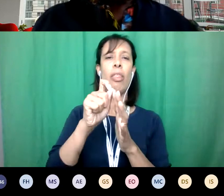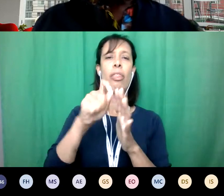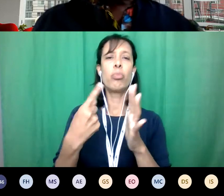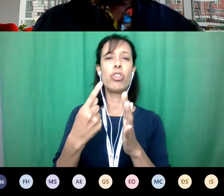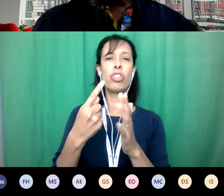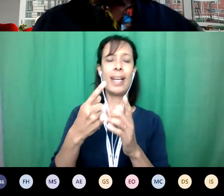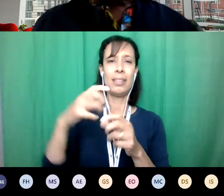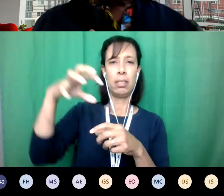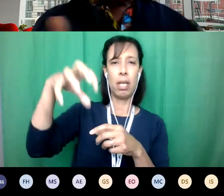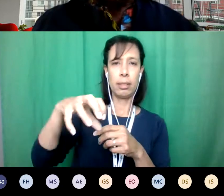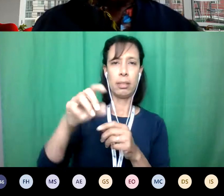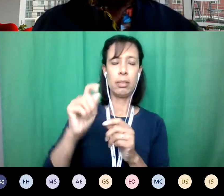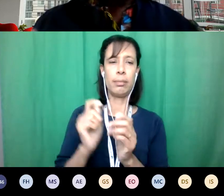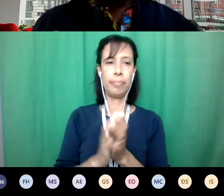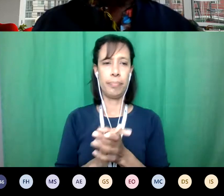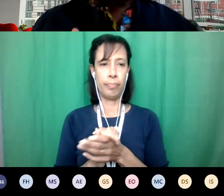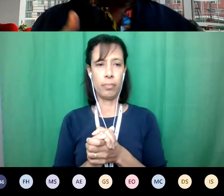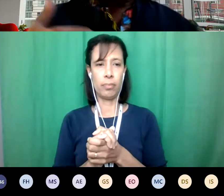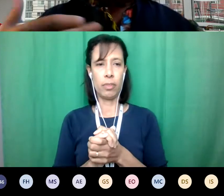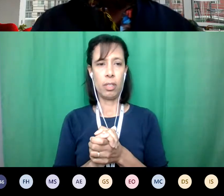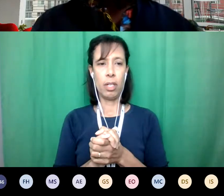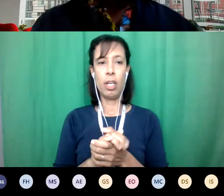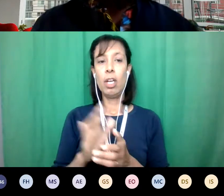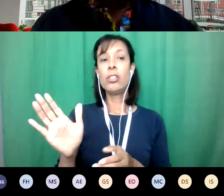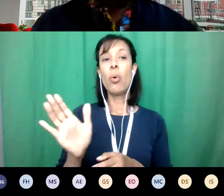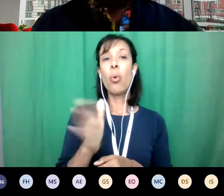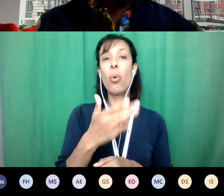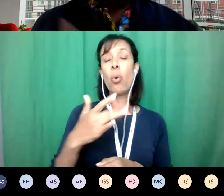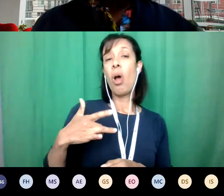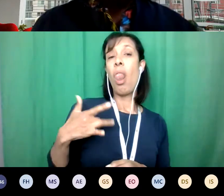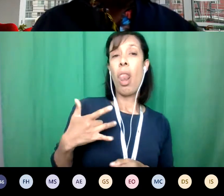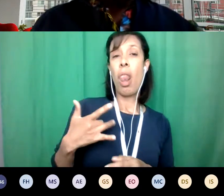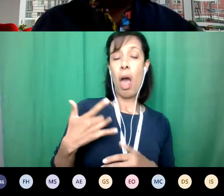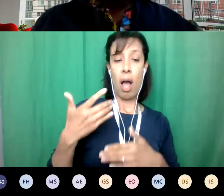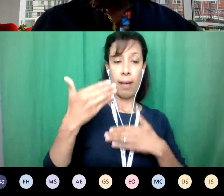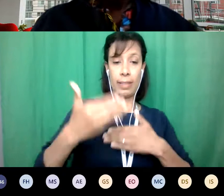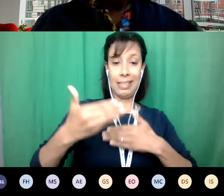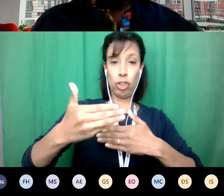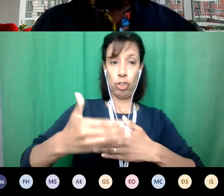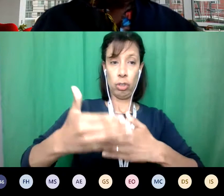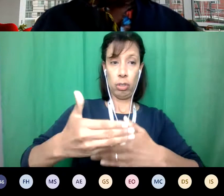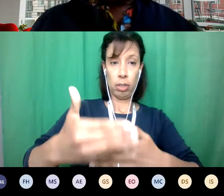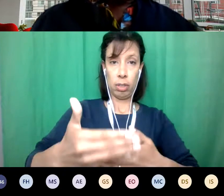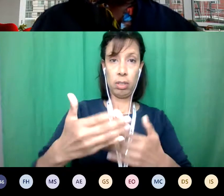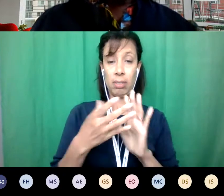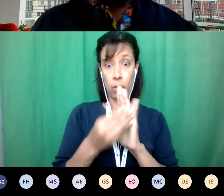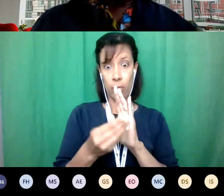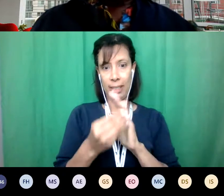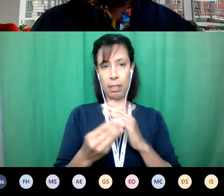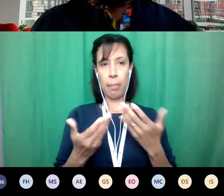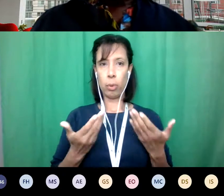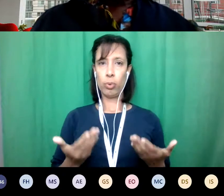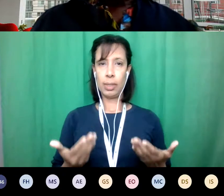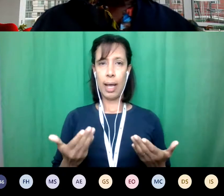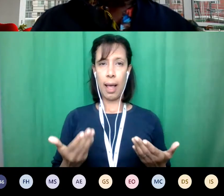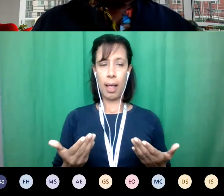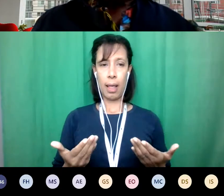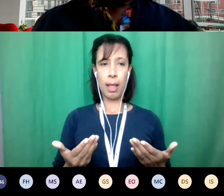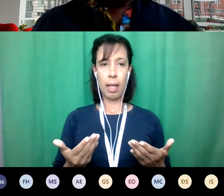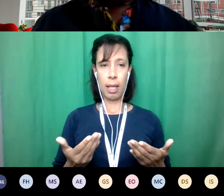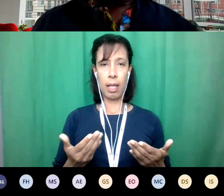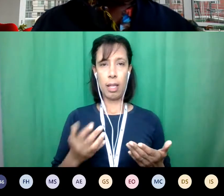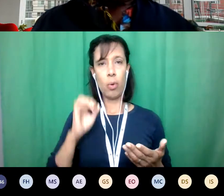call. All of the live sessions, so all of the lectures, all of the sessions such as the session today, will take place